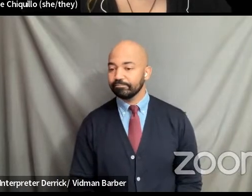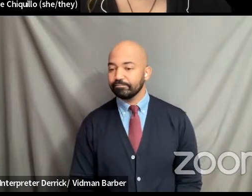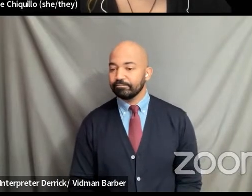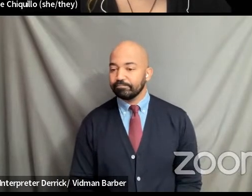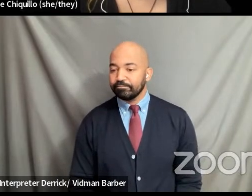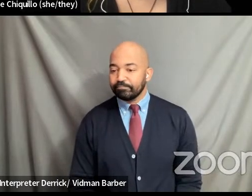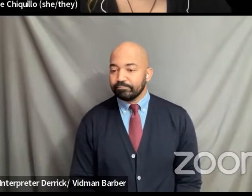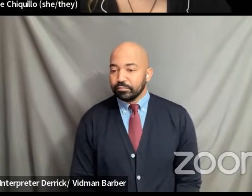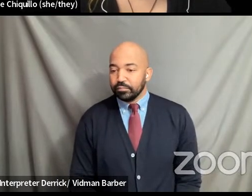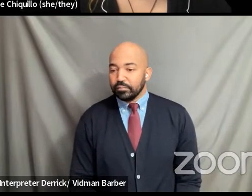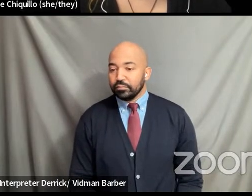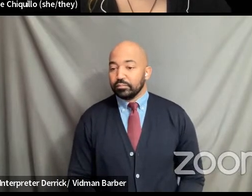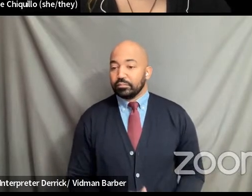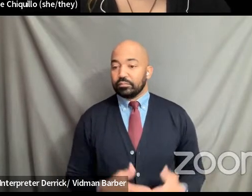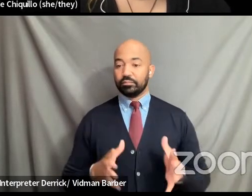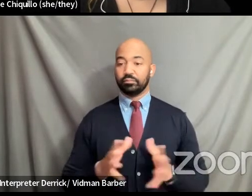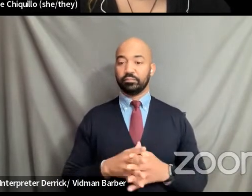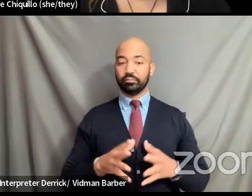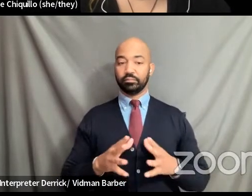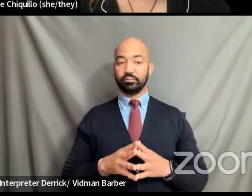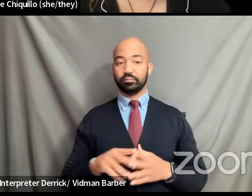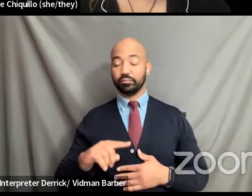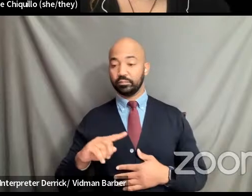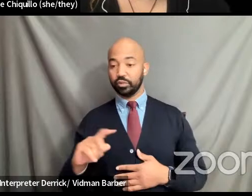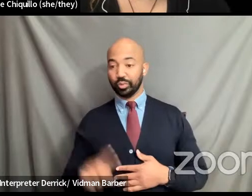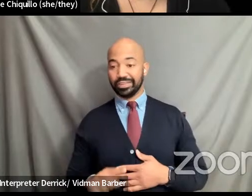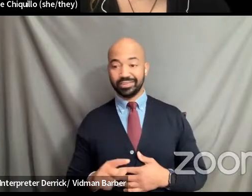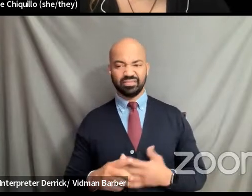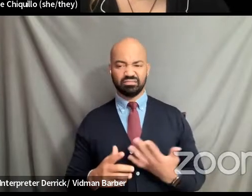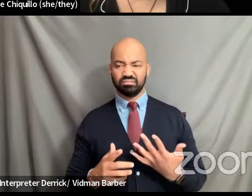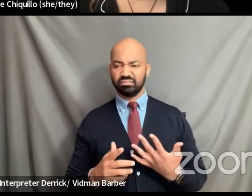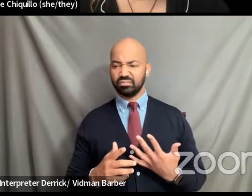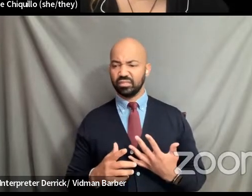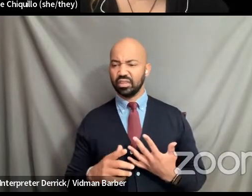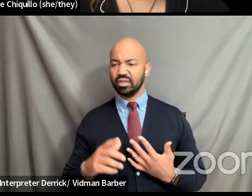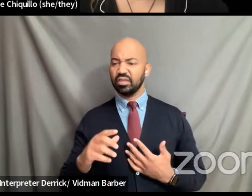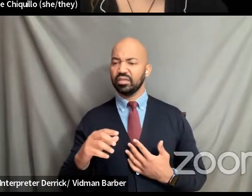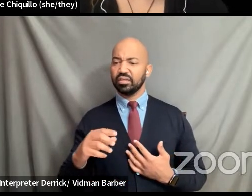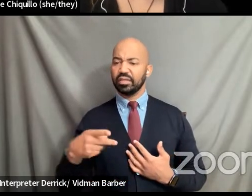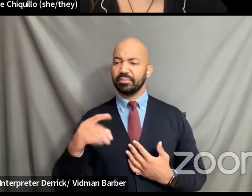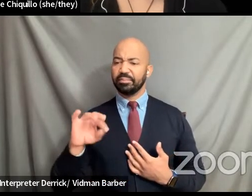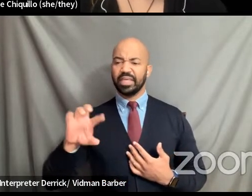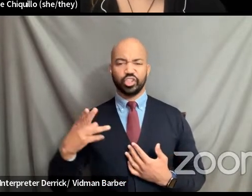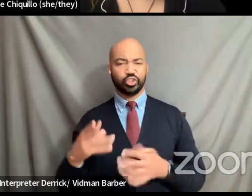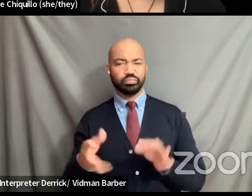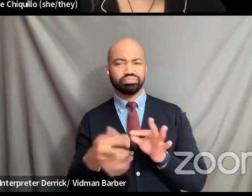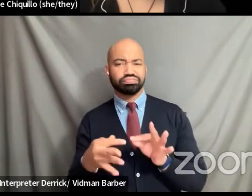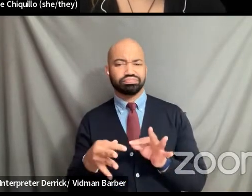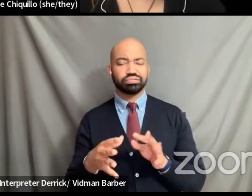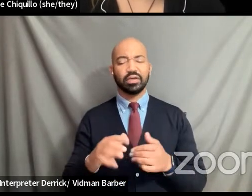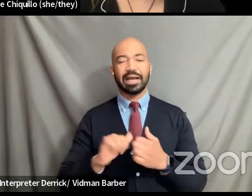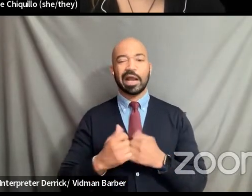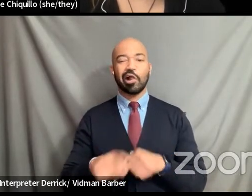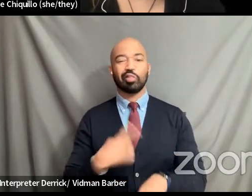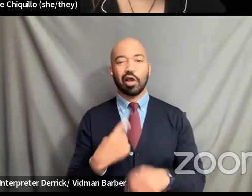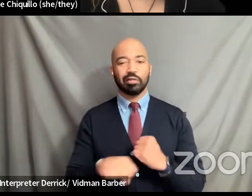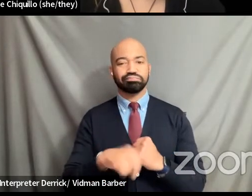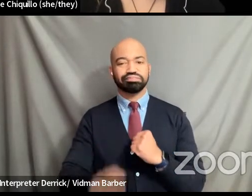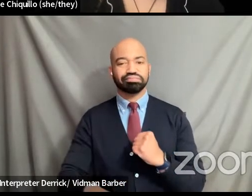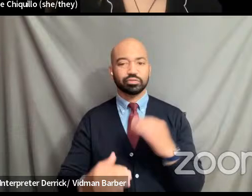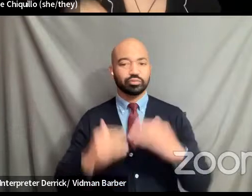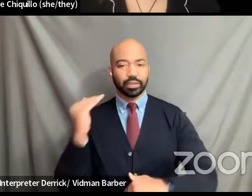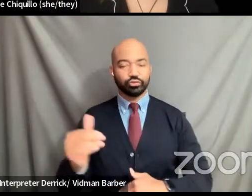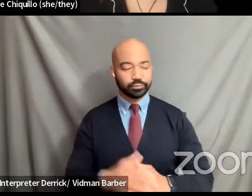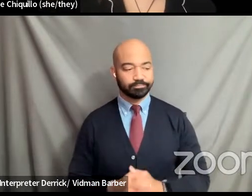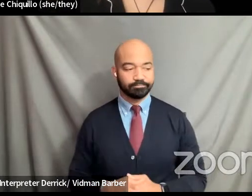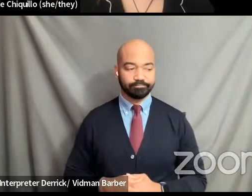So I see how long is too long for a pitch. So it depends on the situation, right? So if you're just walking into